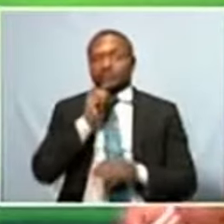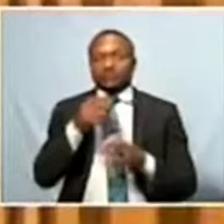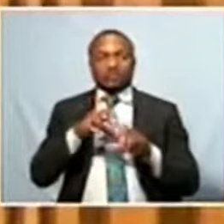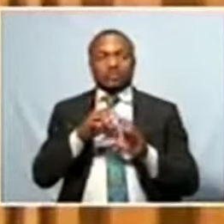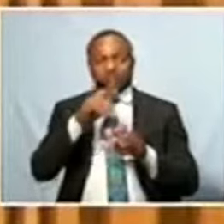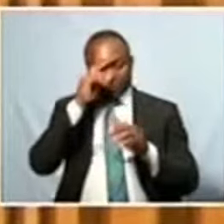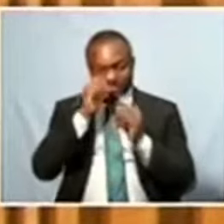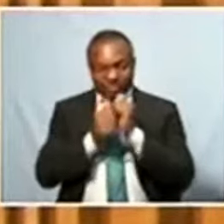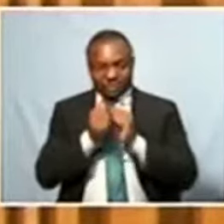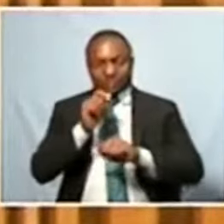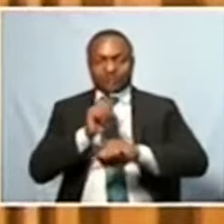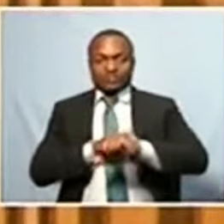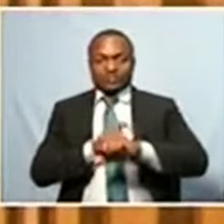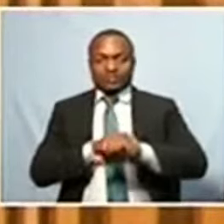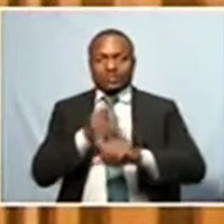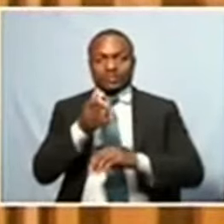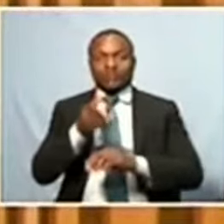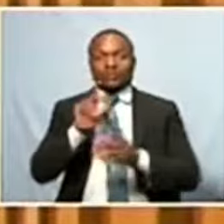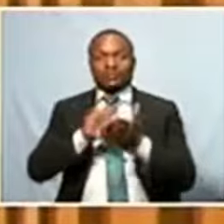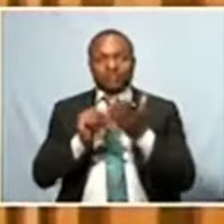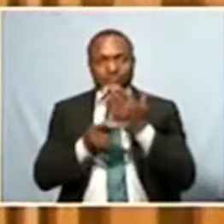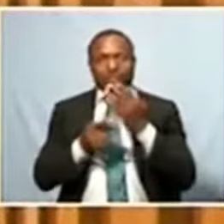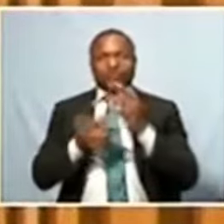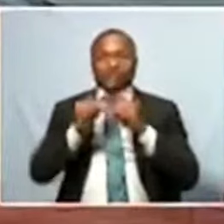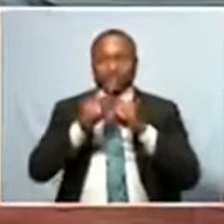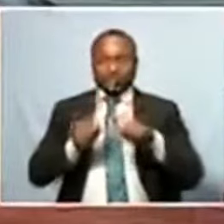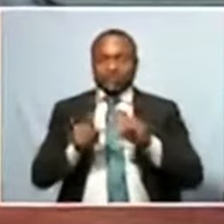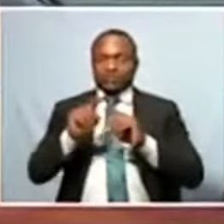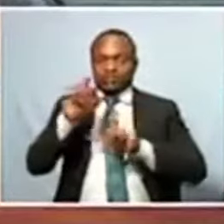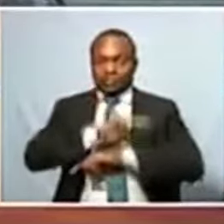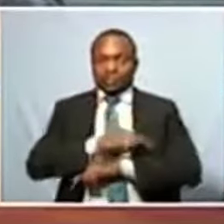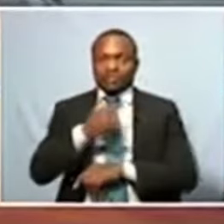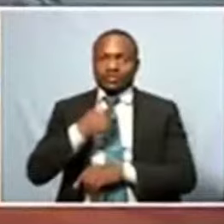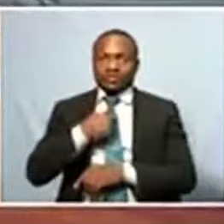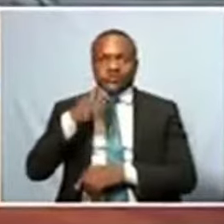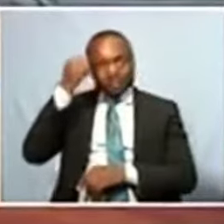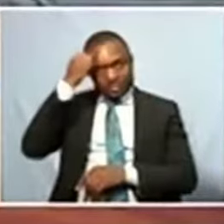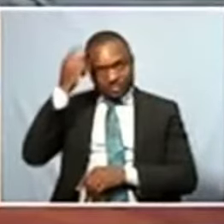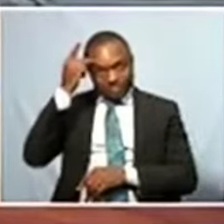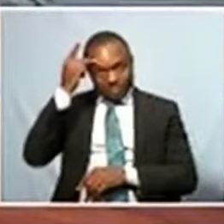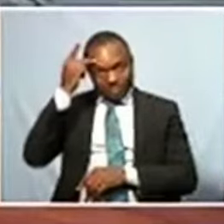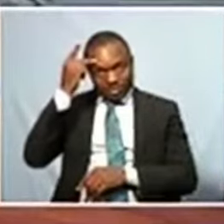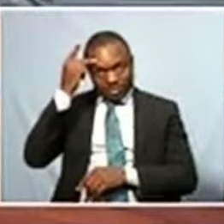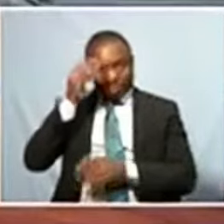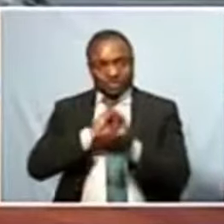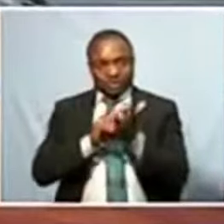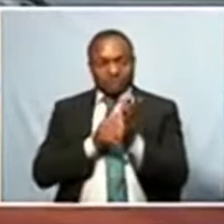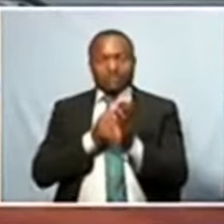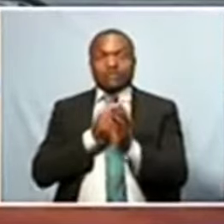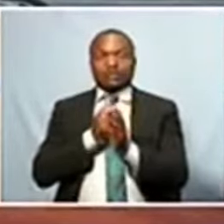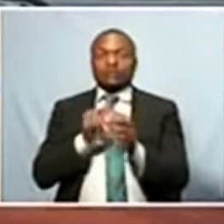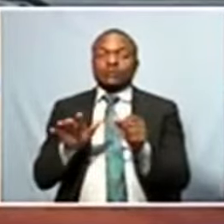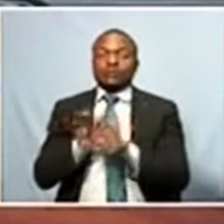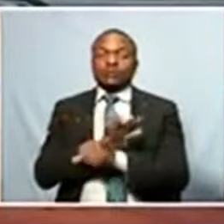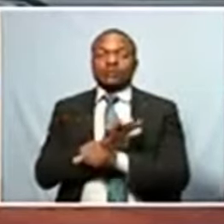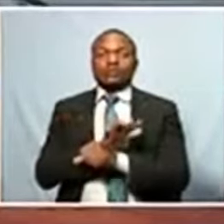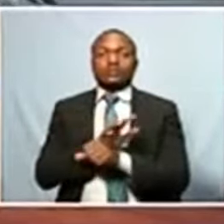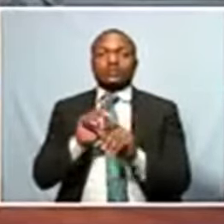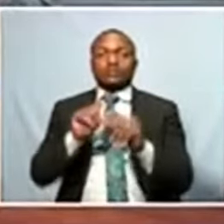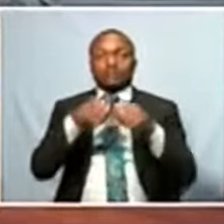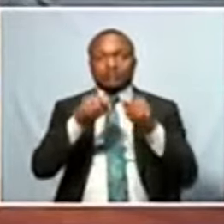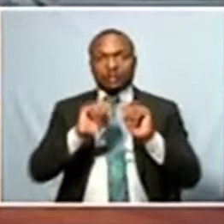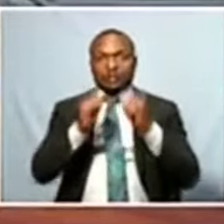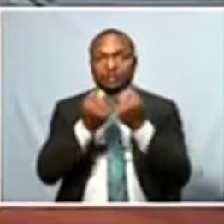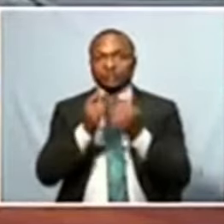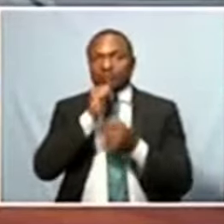the business that has been considered today. From me, Tazapiri and Joa Kataman, on behalf of the entire production crew,